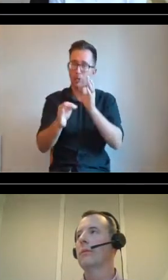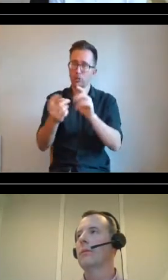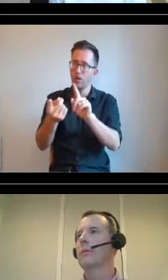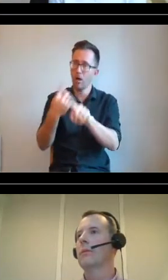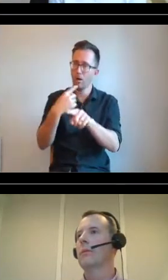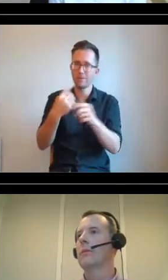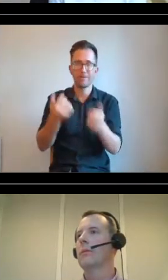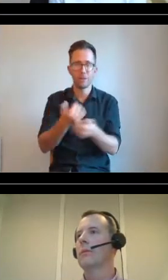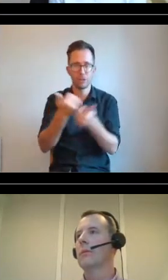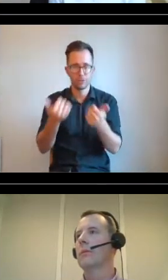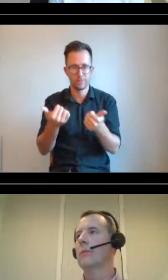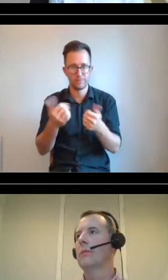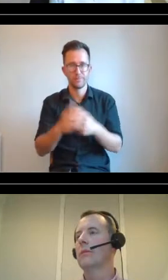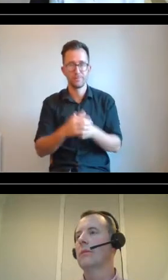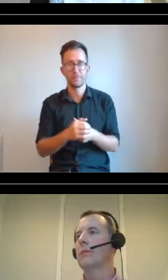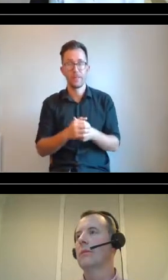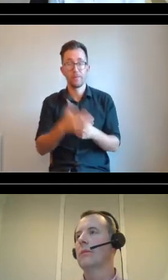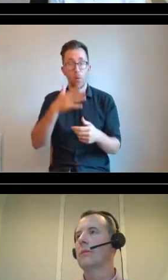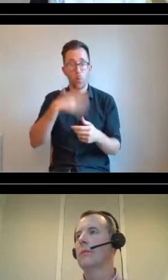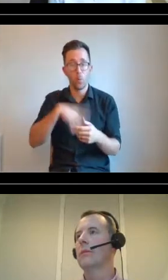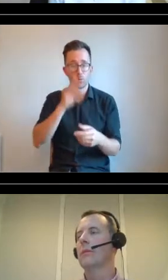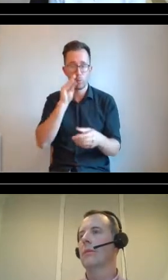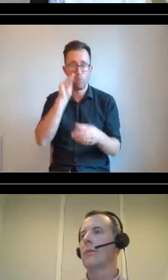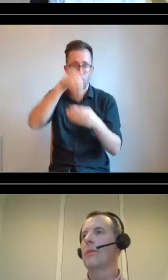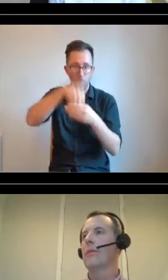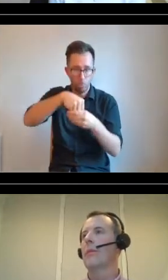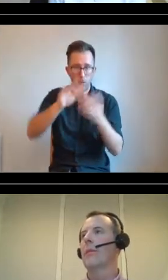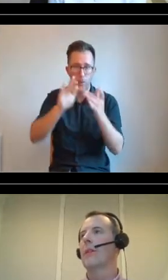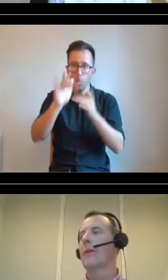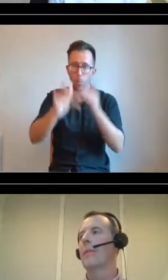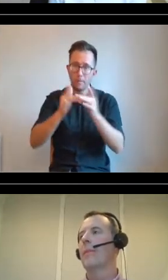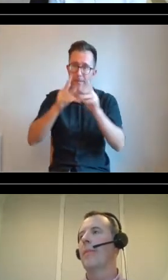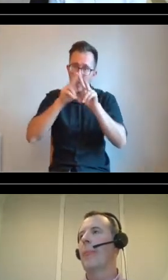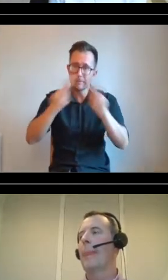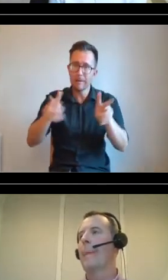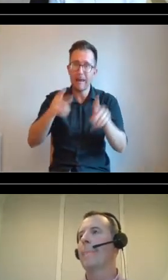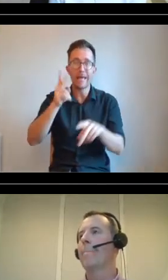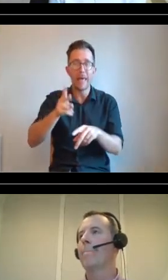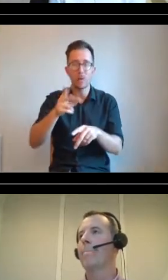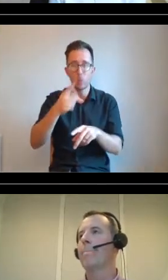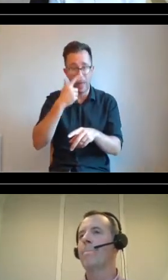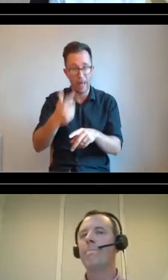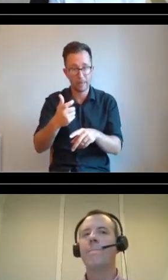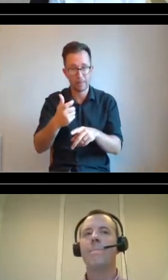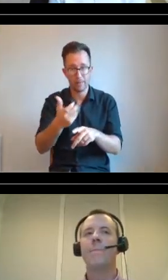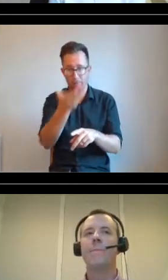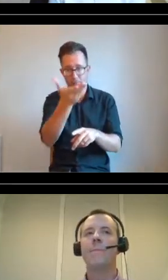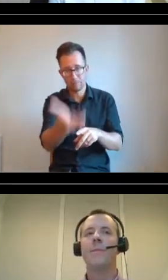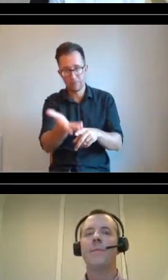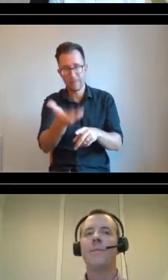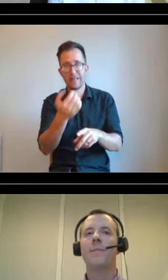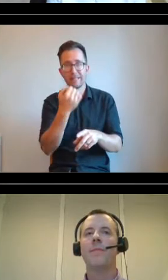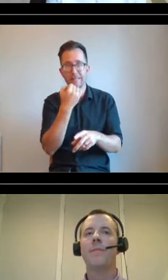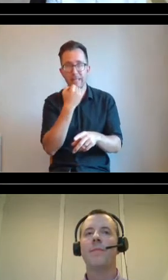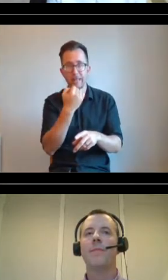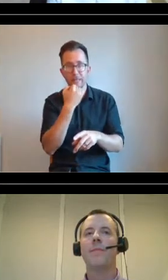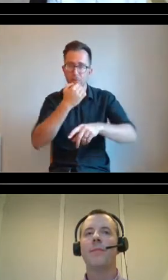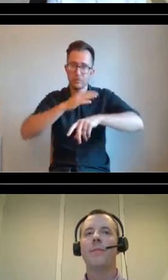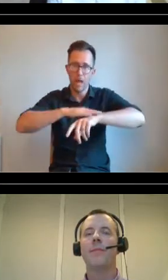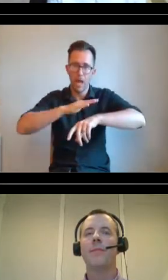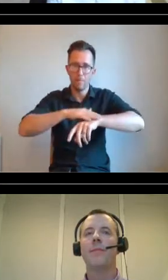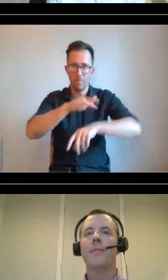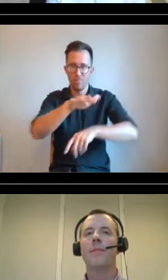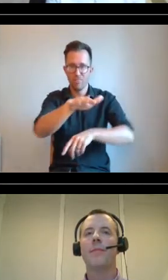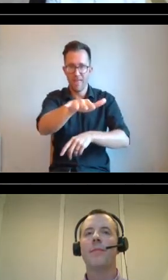webinar. If you'd like to attend another webinar in the future, you're more than welcome, and you can see the dates and times on the screen on